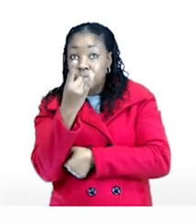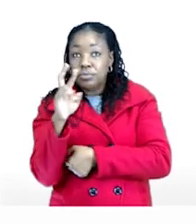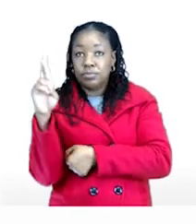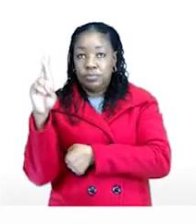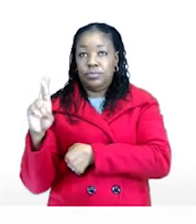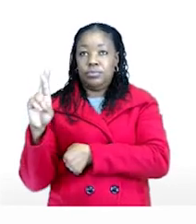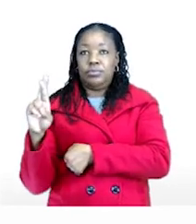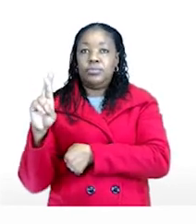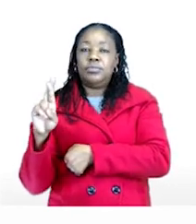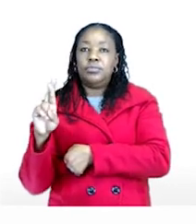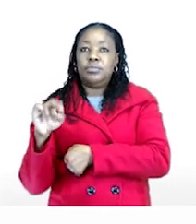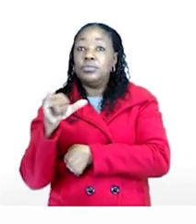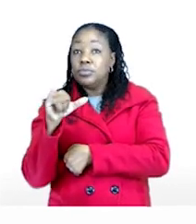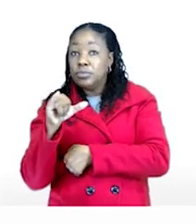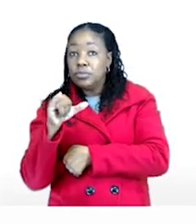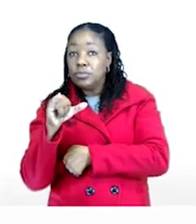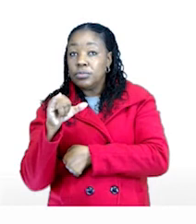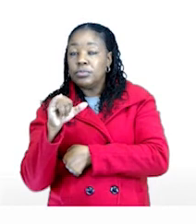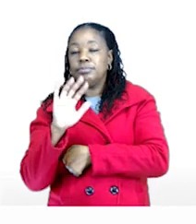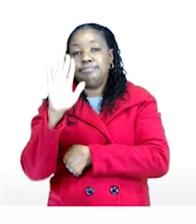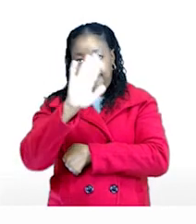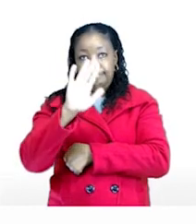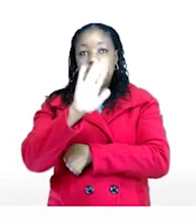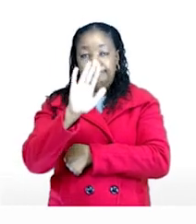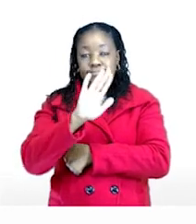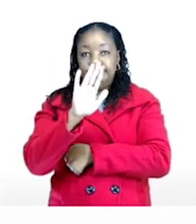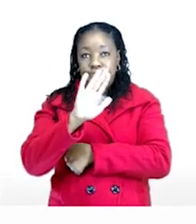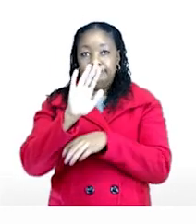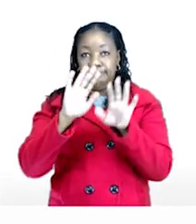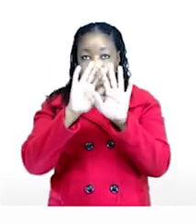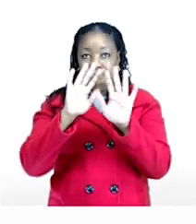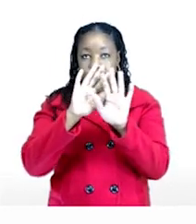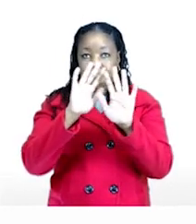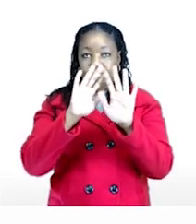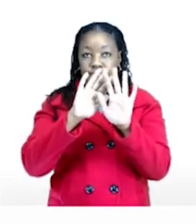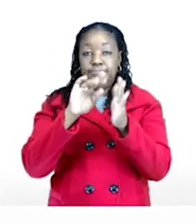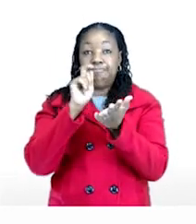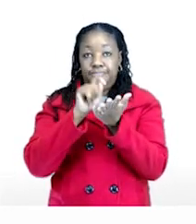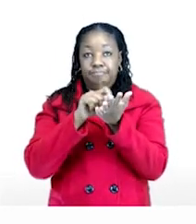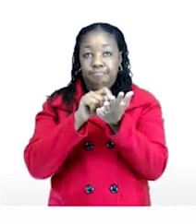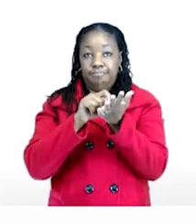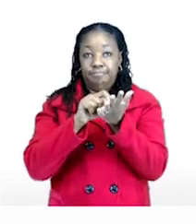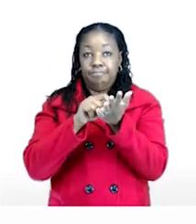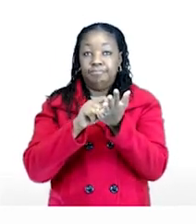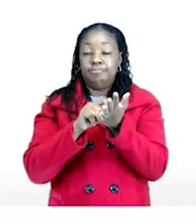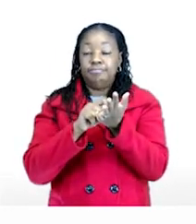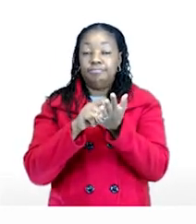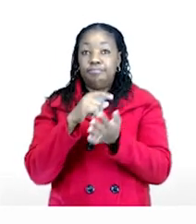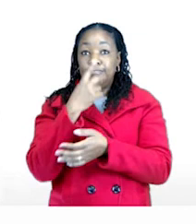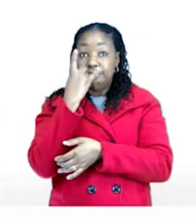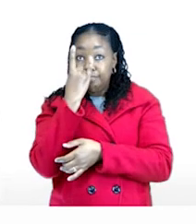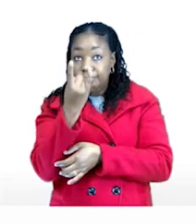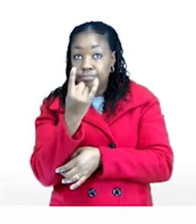side? Please color it in as you are instructed to do. Let's look at